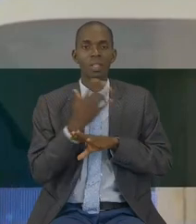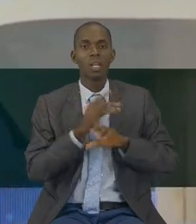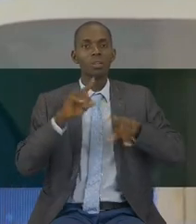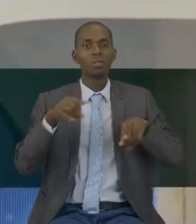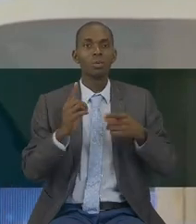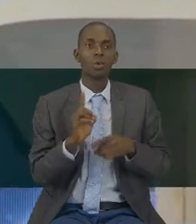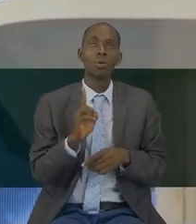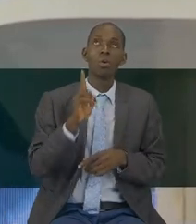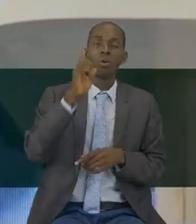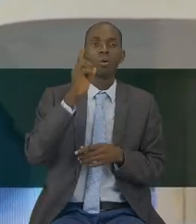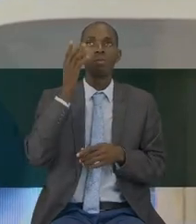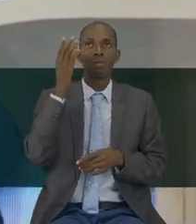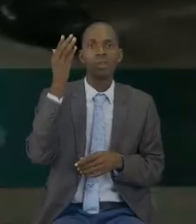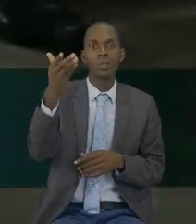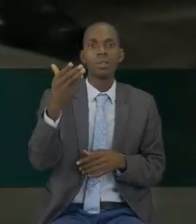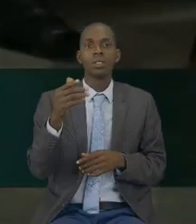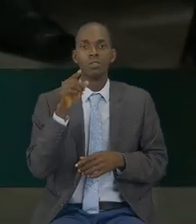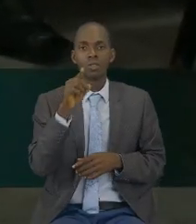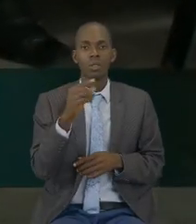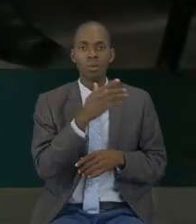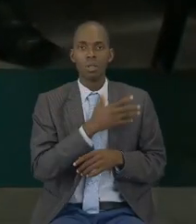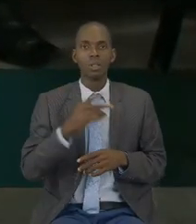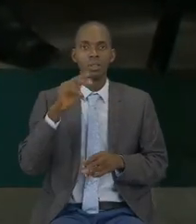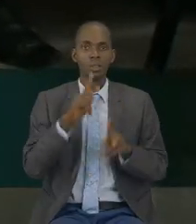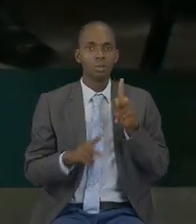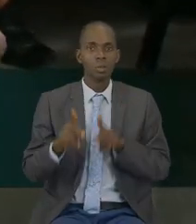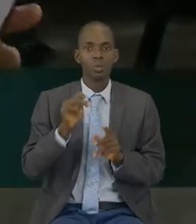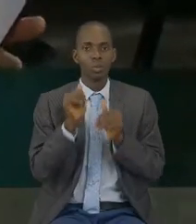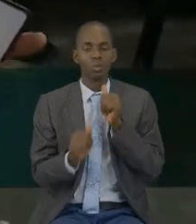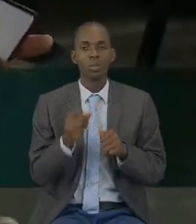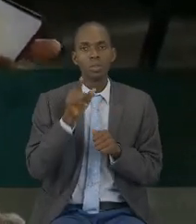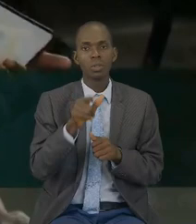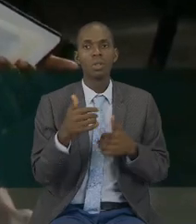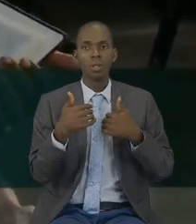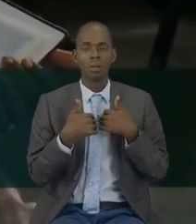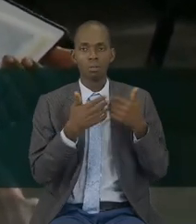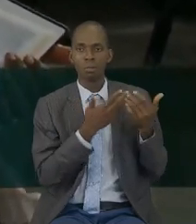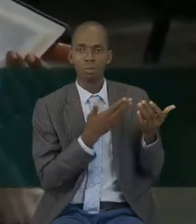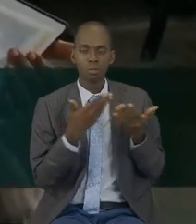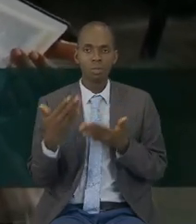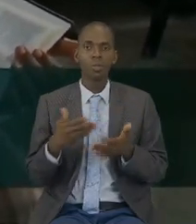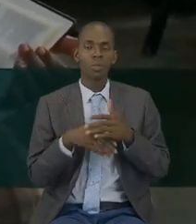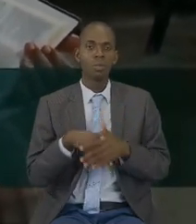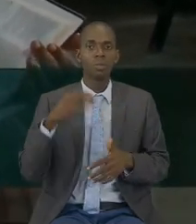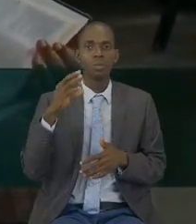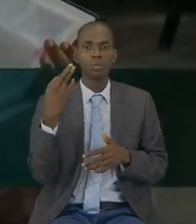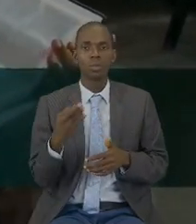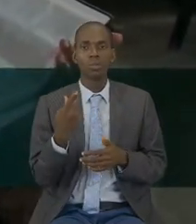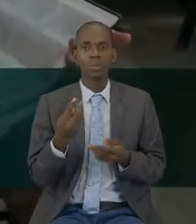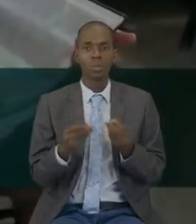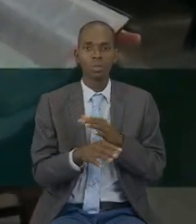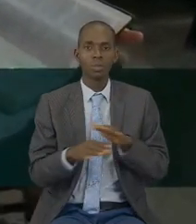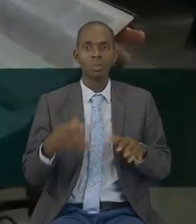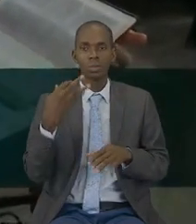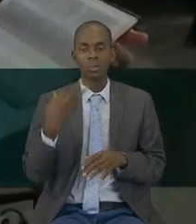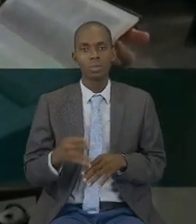up hence, thou and the people which thou hast brought up out of the land of